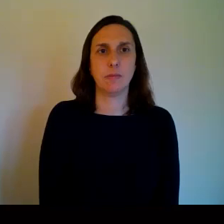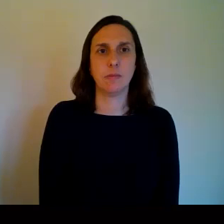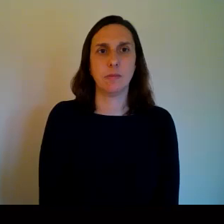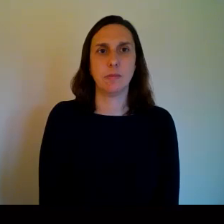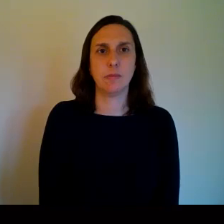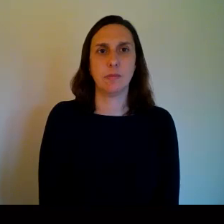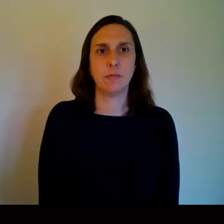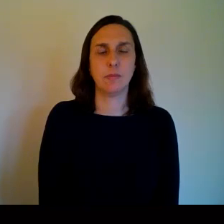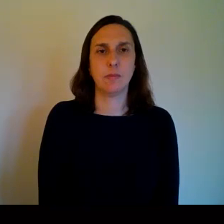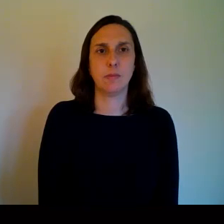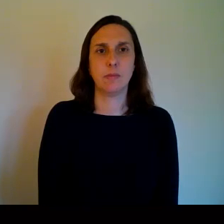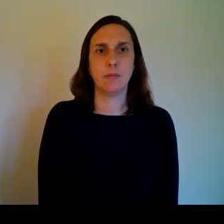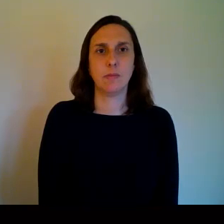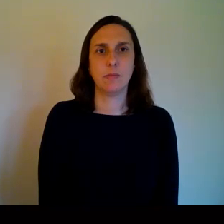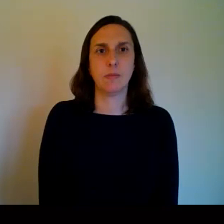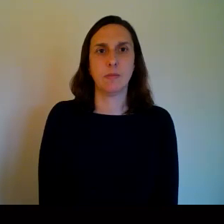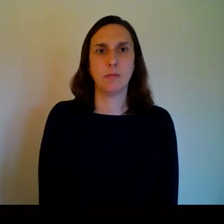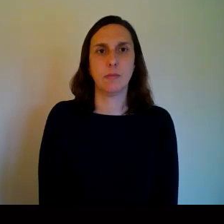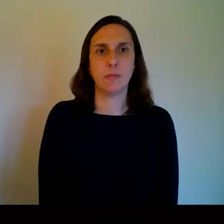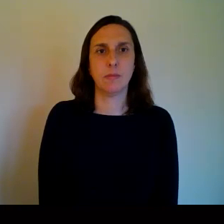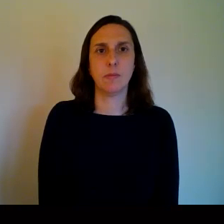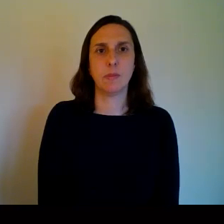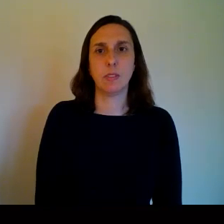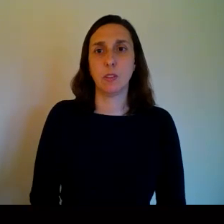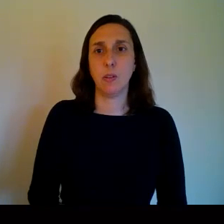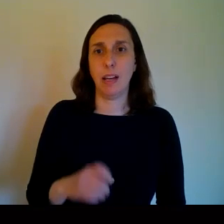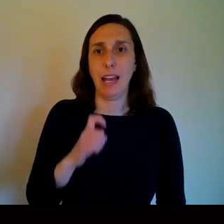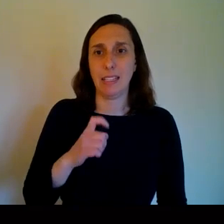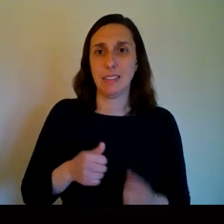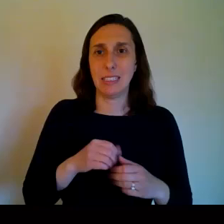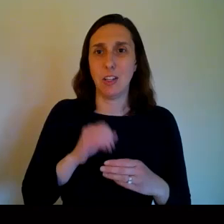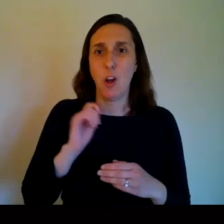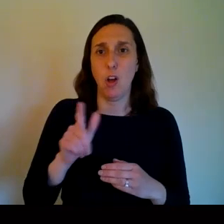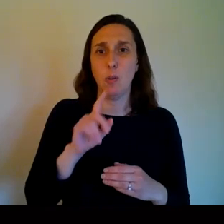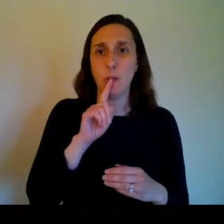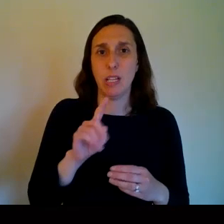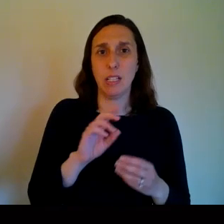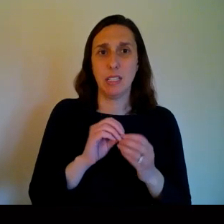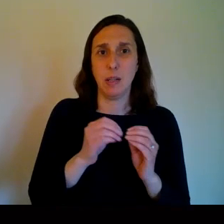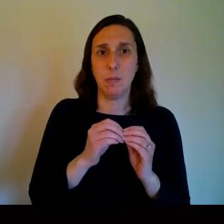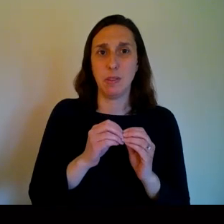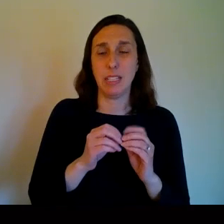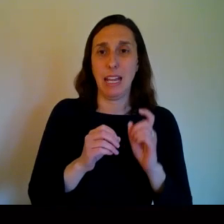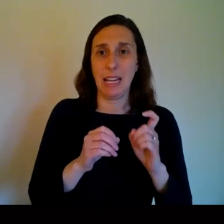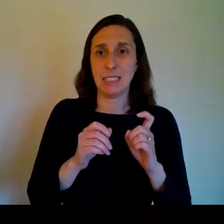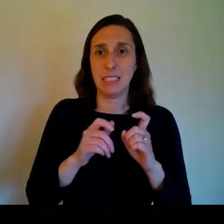So x exists in all real numbers such that x is greater than or equal